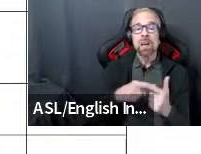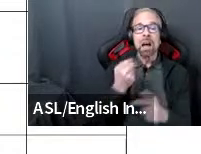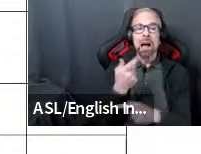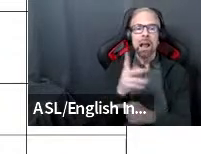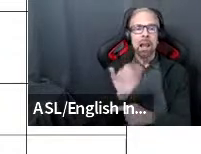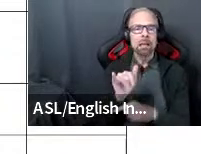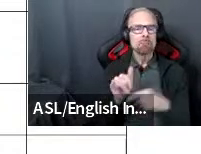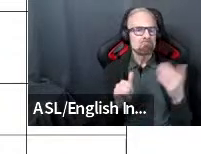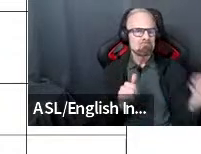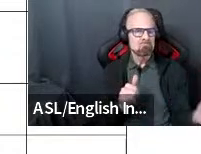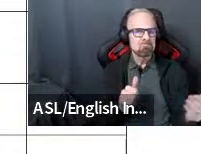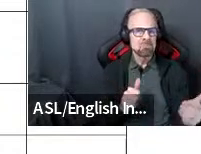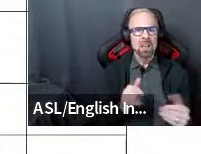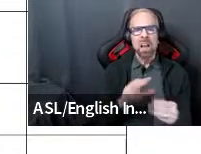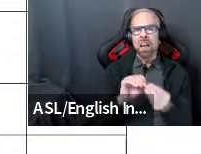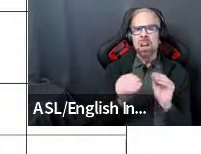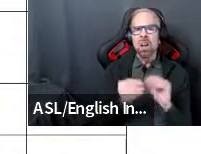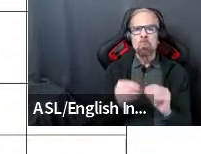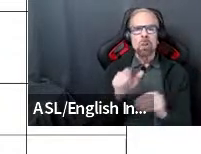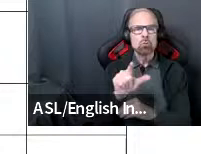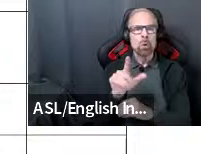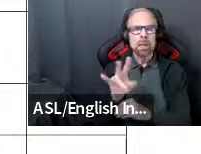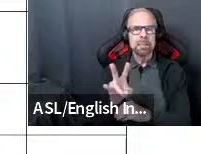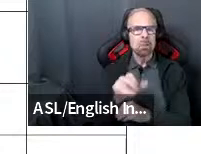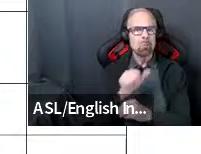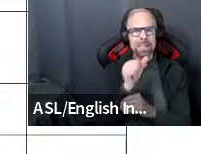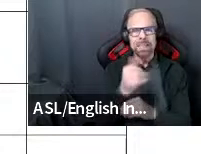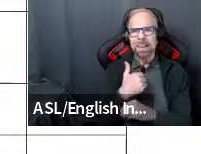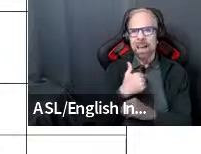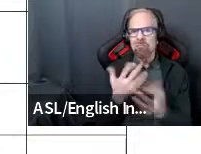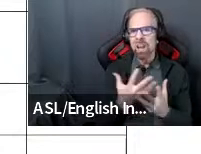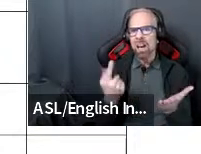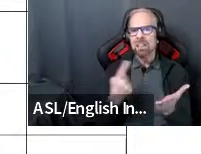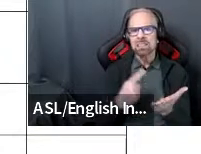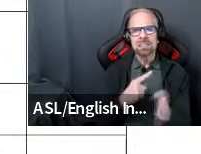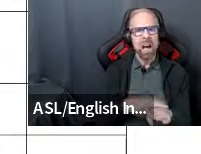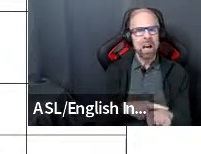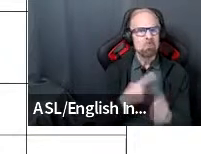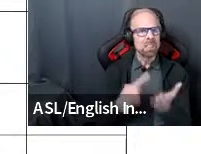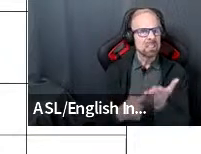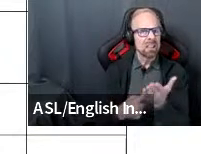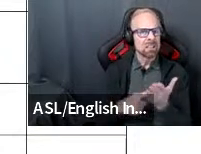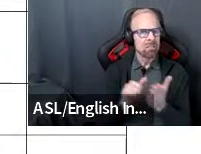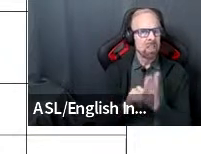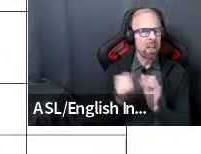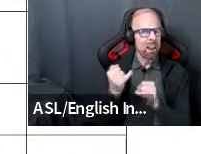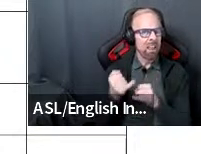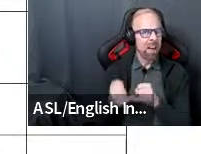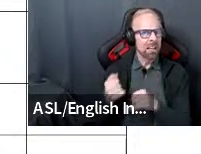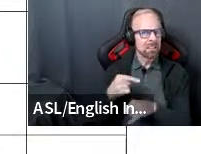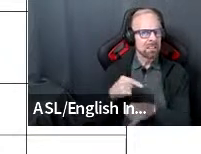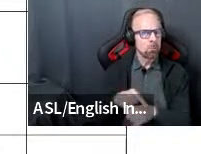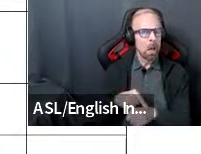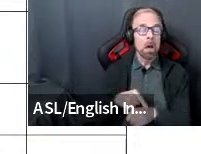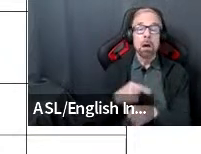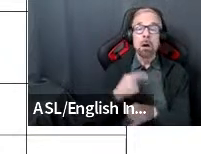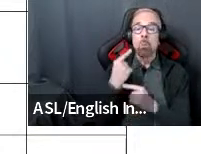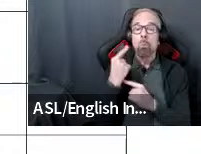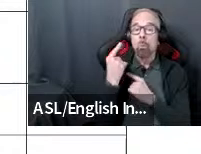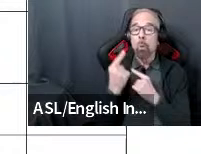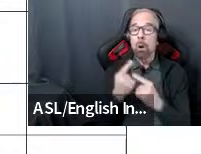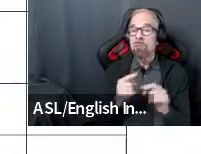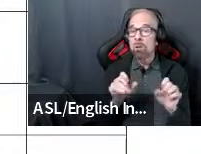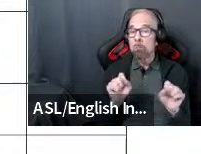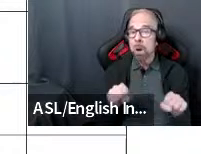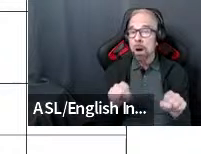think number 27, we really had a whole lot of time to talk about it last time. So I'm wondering if it's possible, and